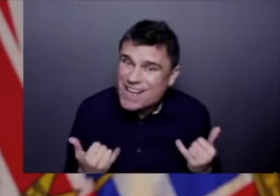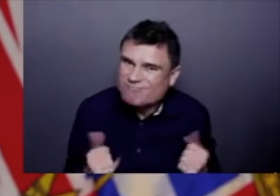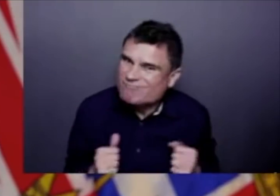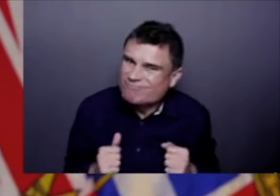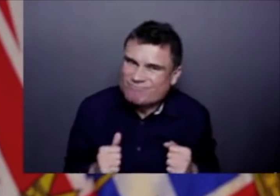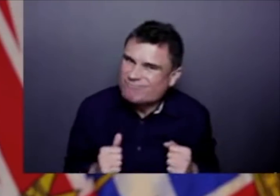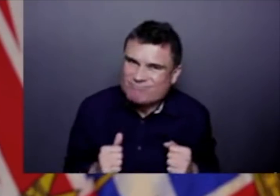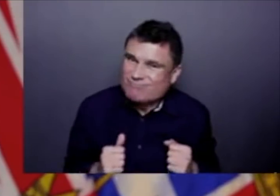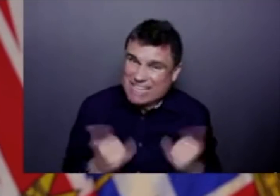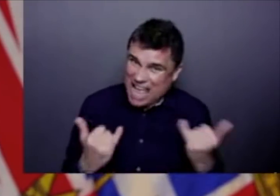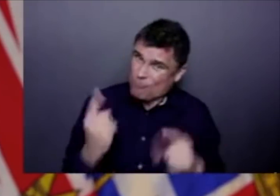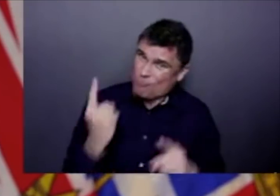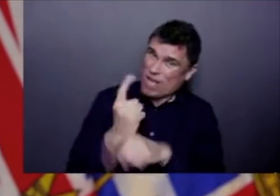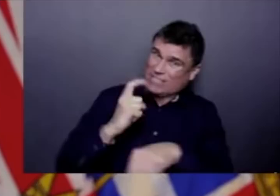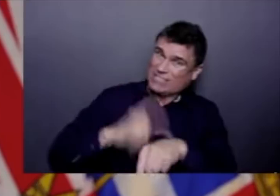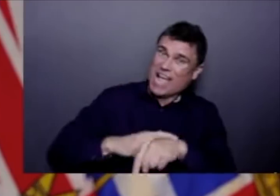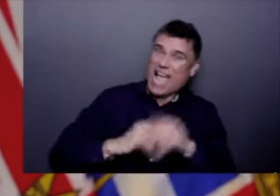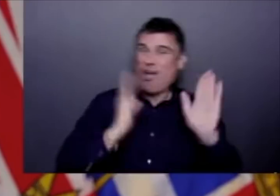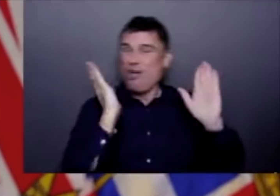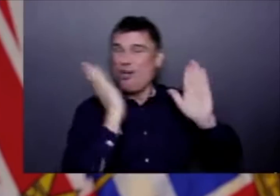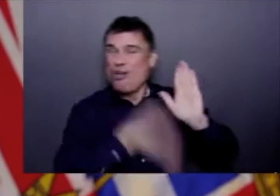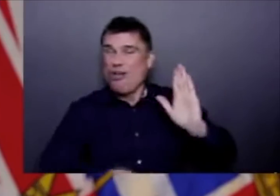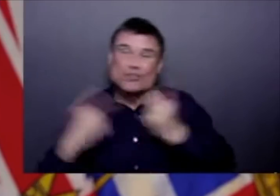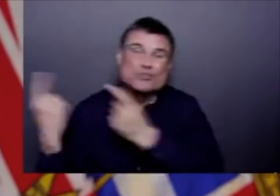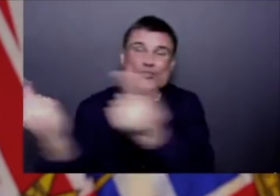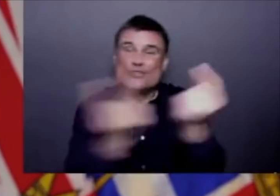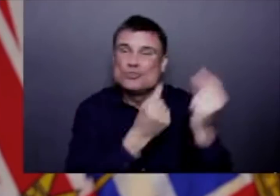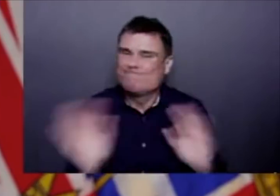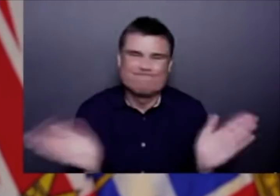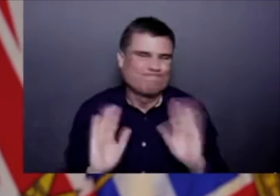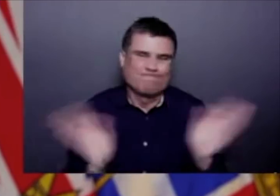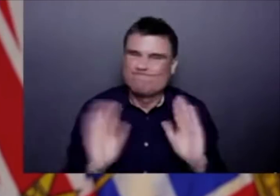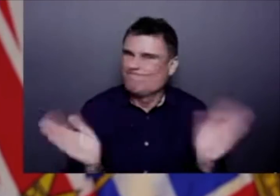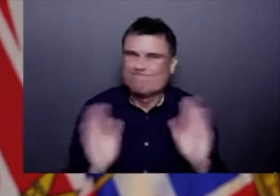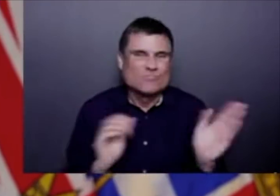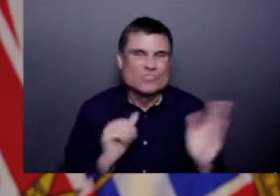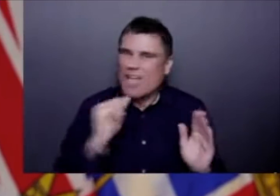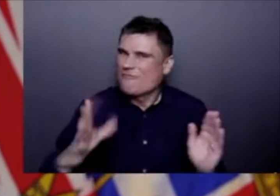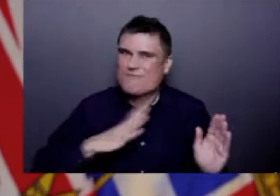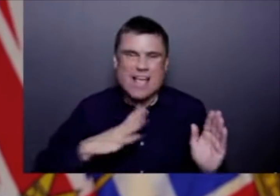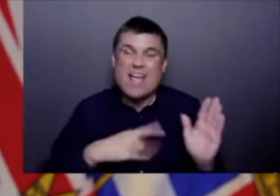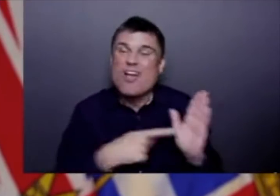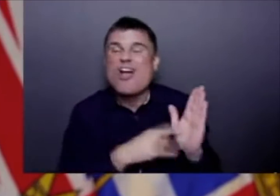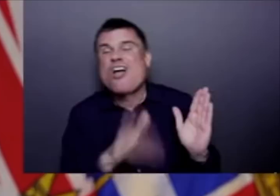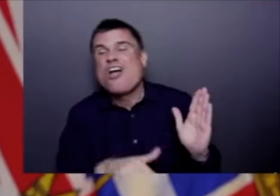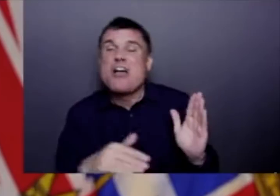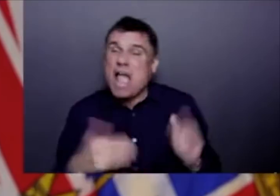to take those measures to stop transmission, each and every one of us, every day.